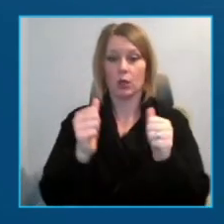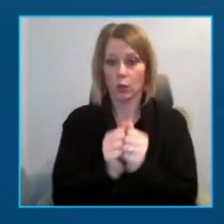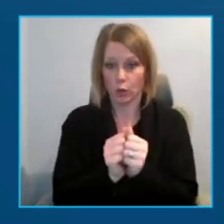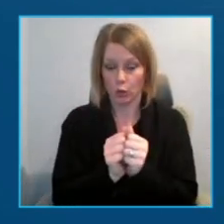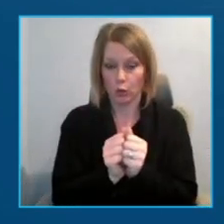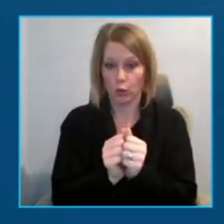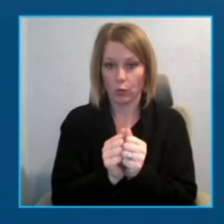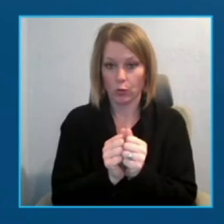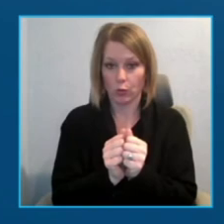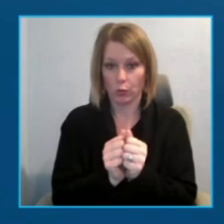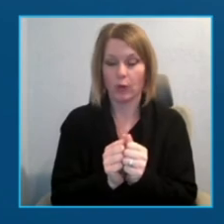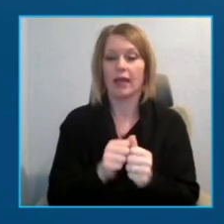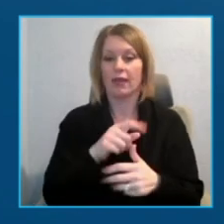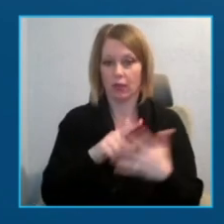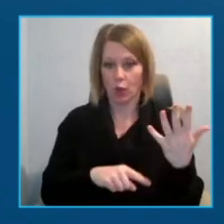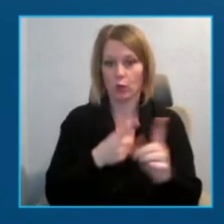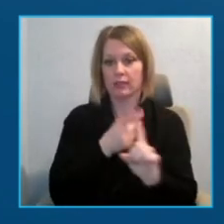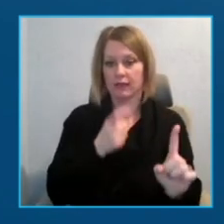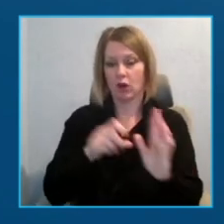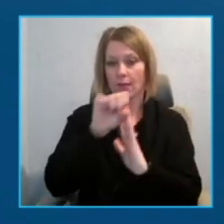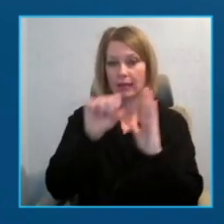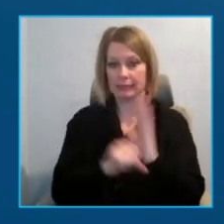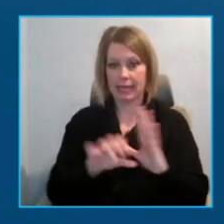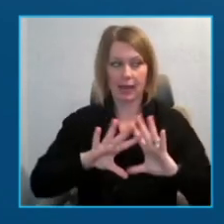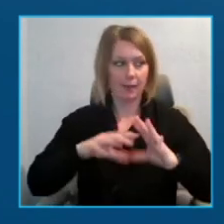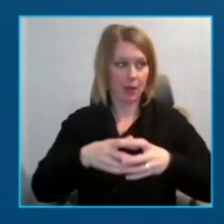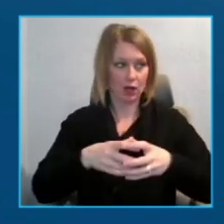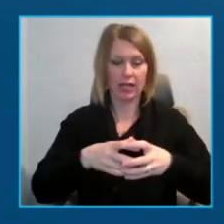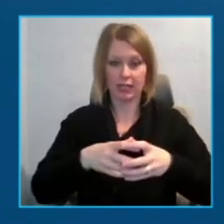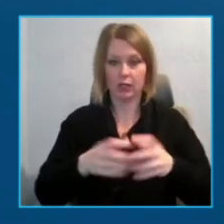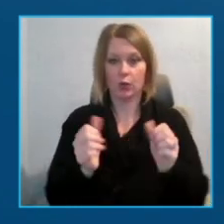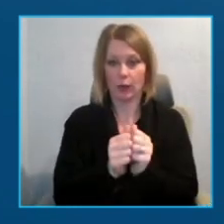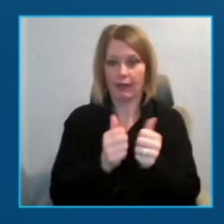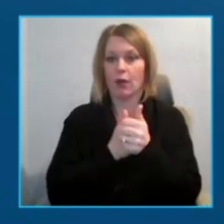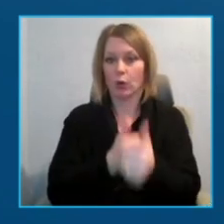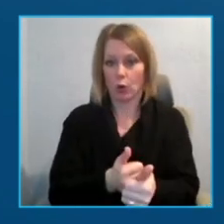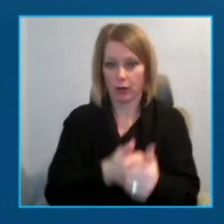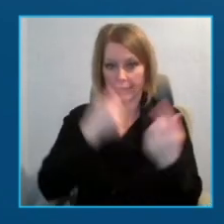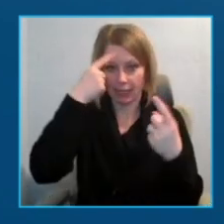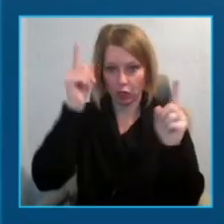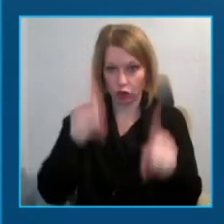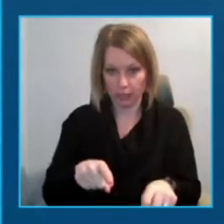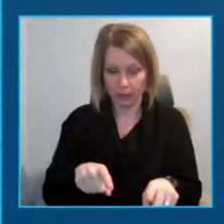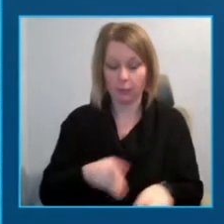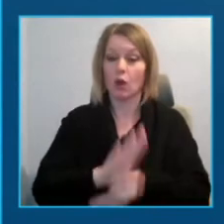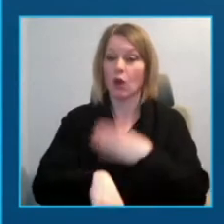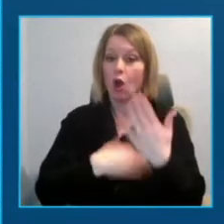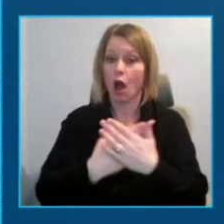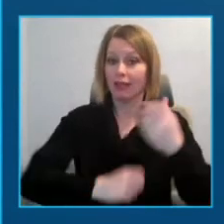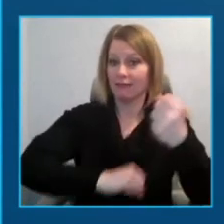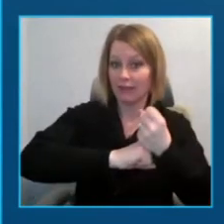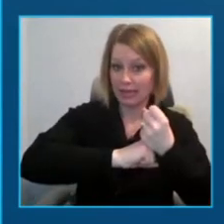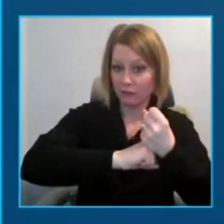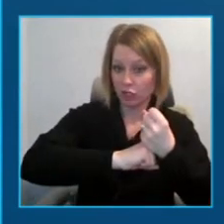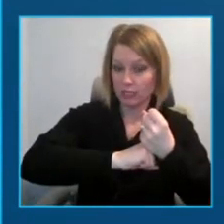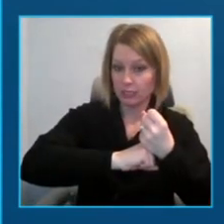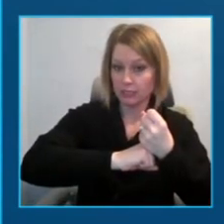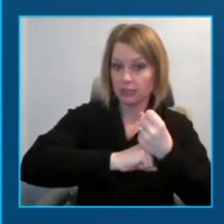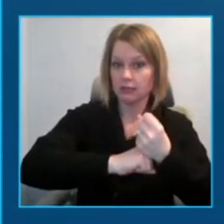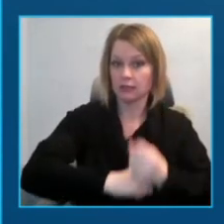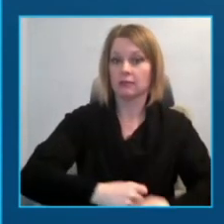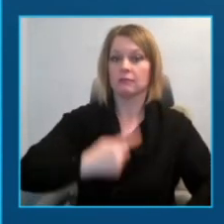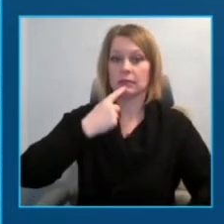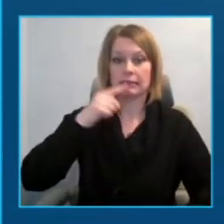party in accordance with the agreement. All in favor, vote by